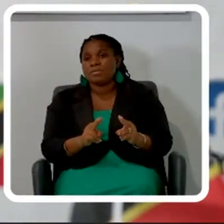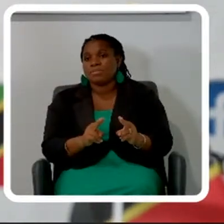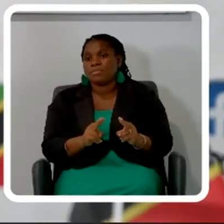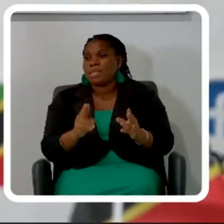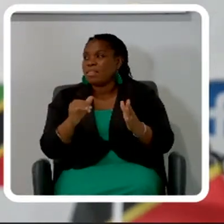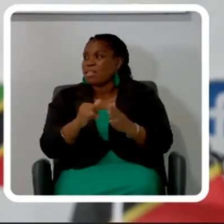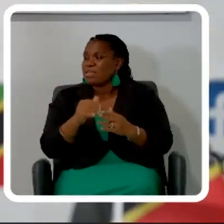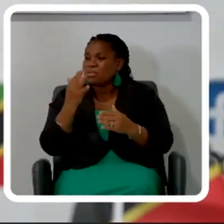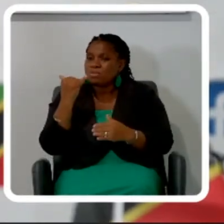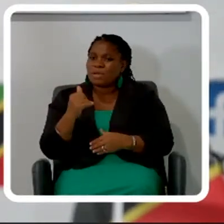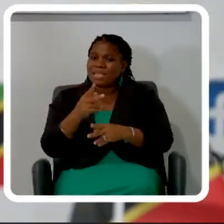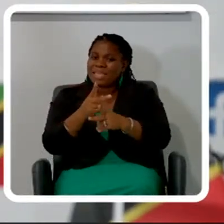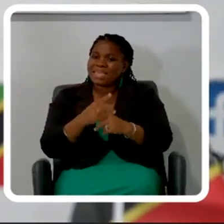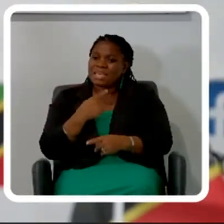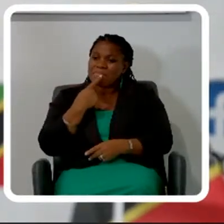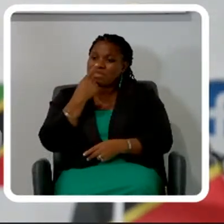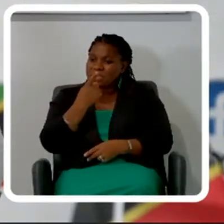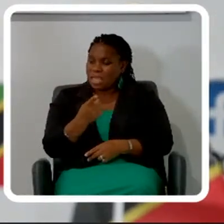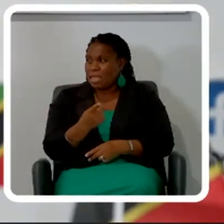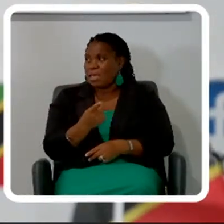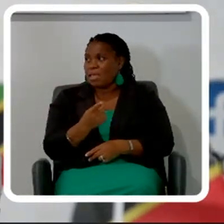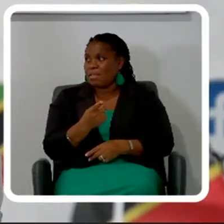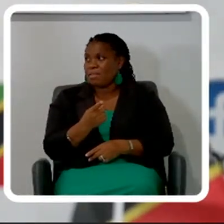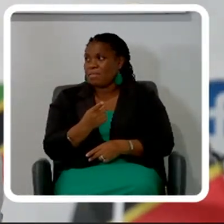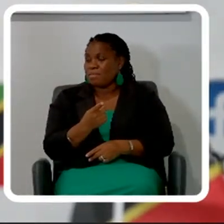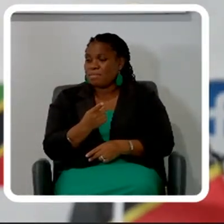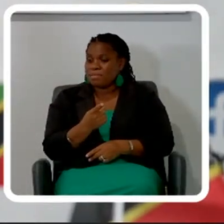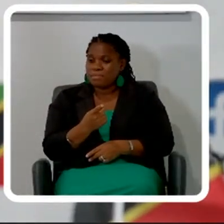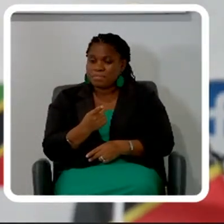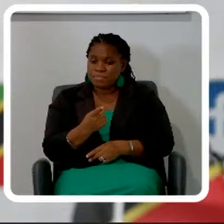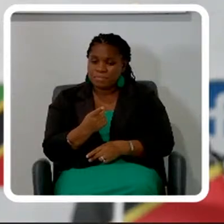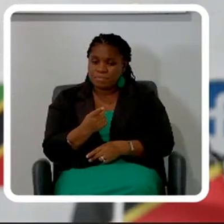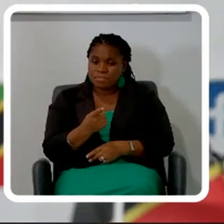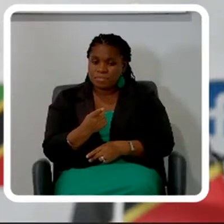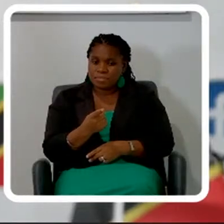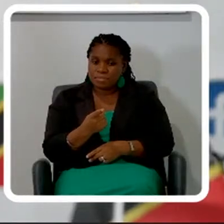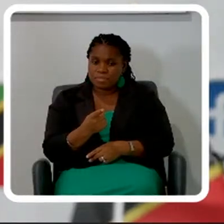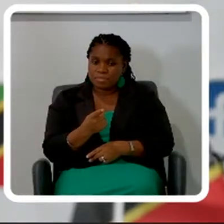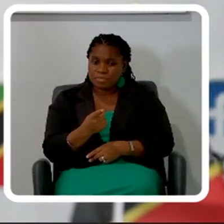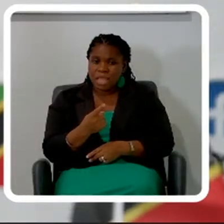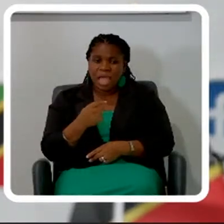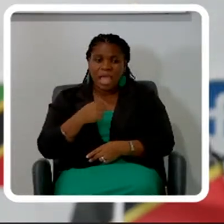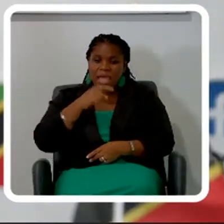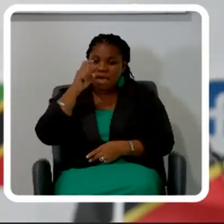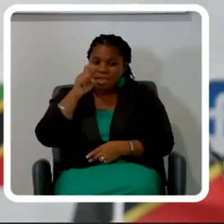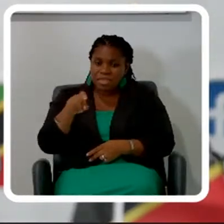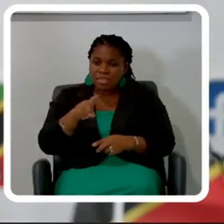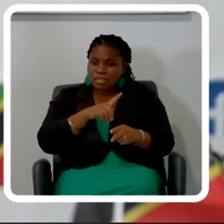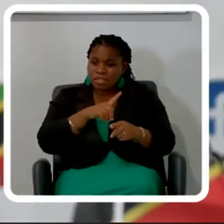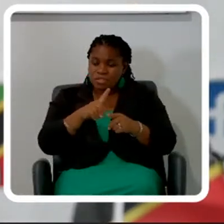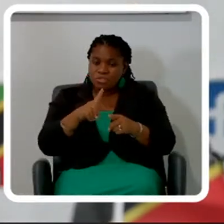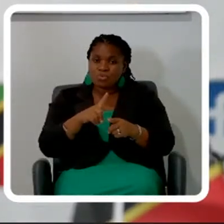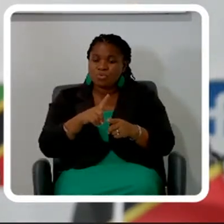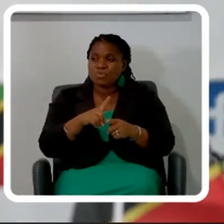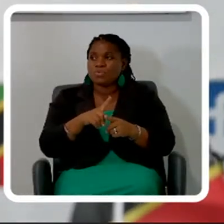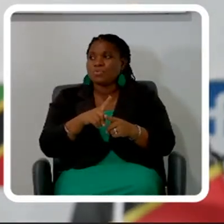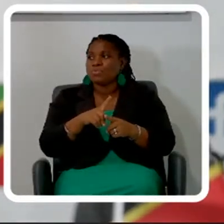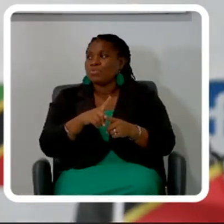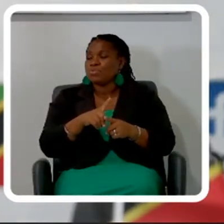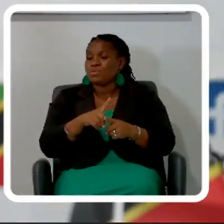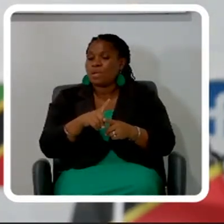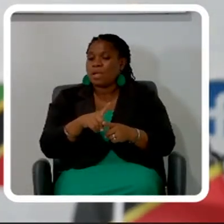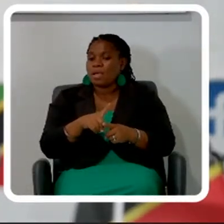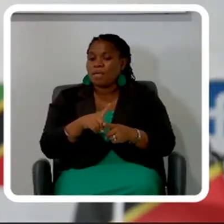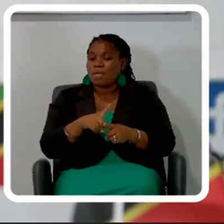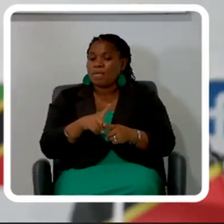That is why I keep saying to the nation, even before I'm talking so openly, because I wanted to act immediately to get things right, so